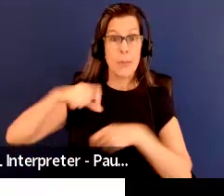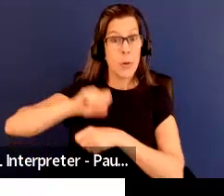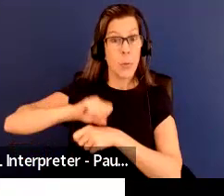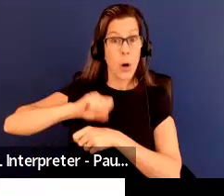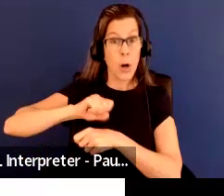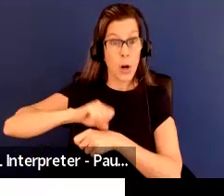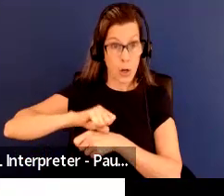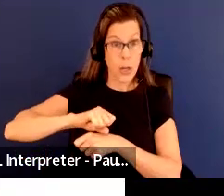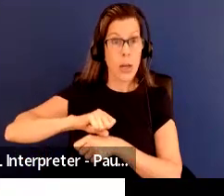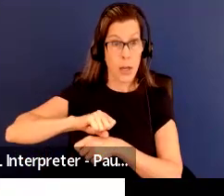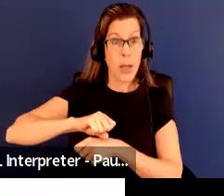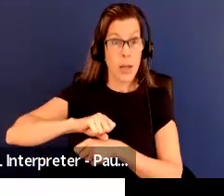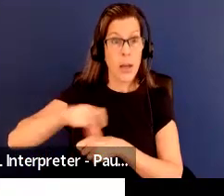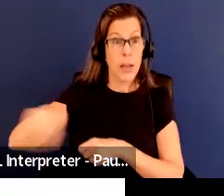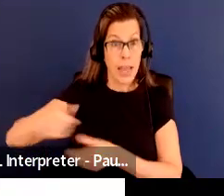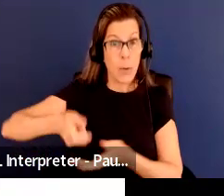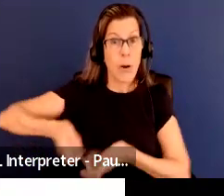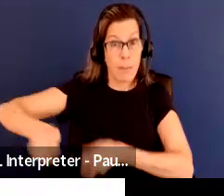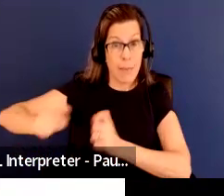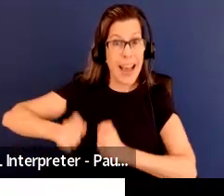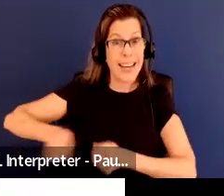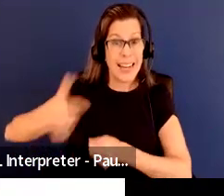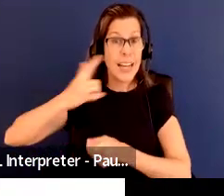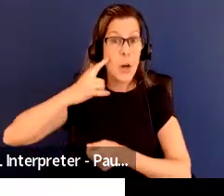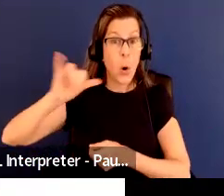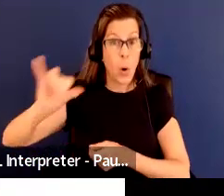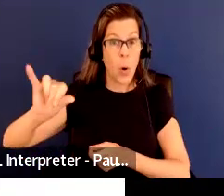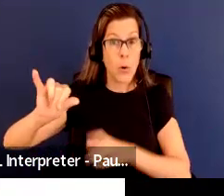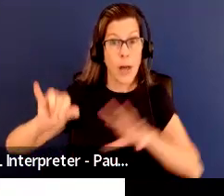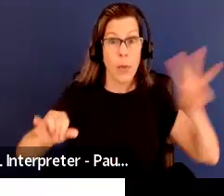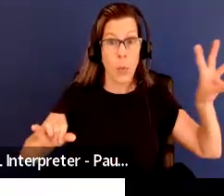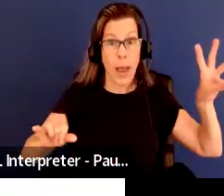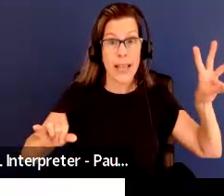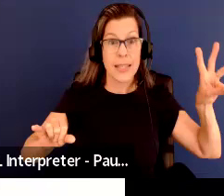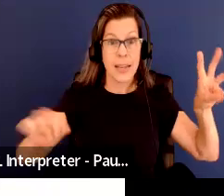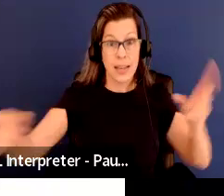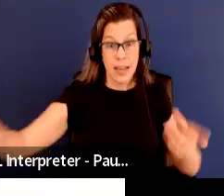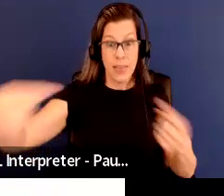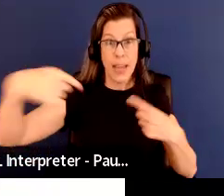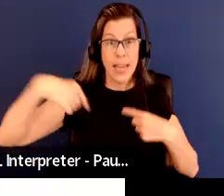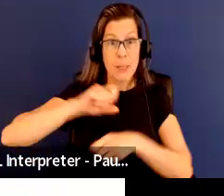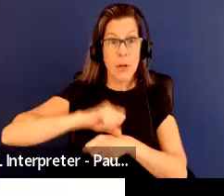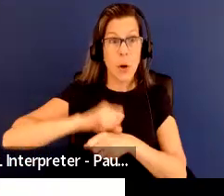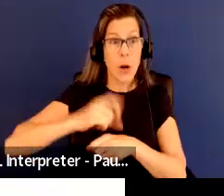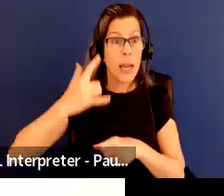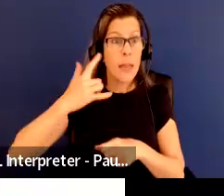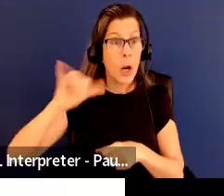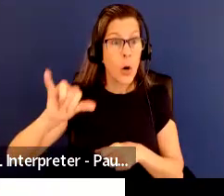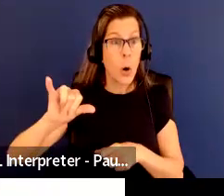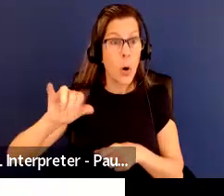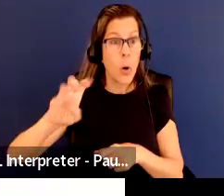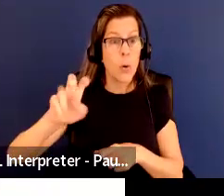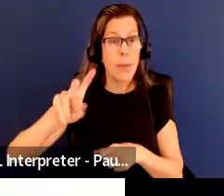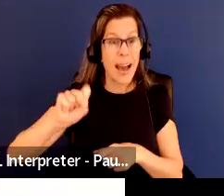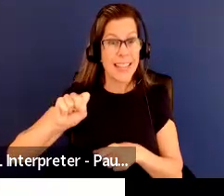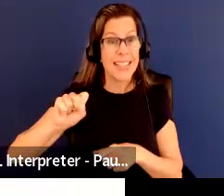work. I mean, they were mining gold on the West. They came to work in the gold mines.